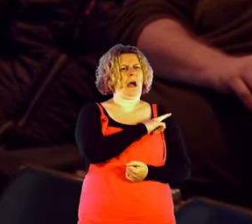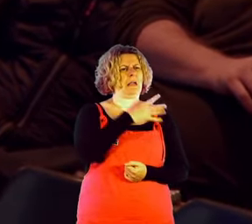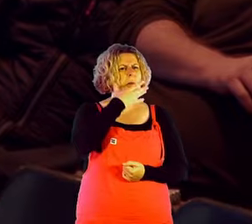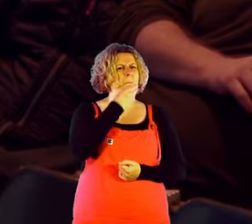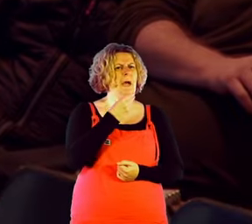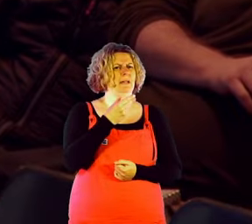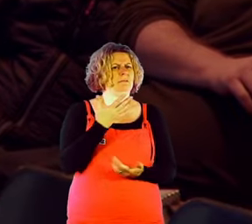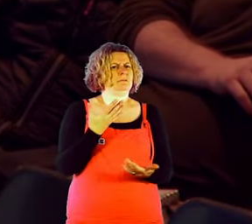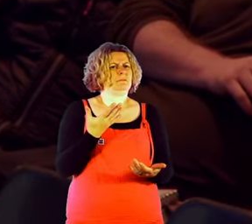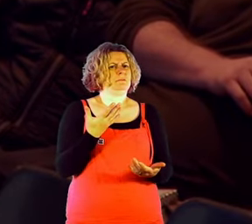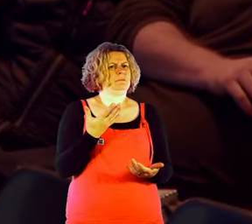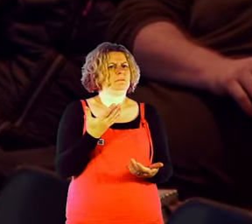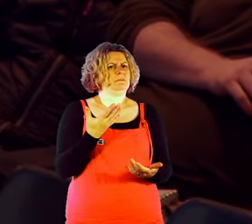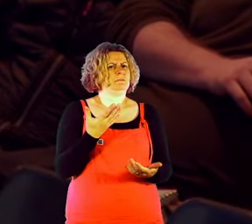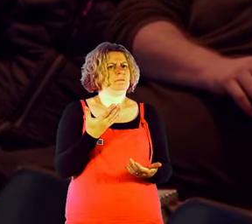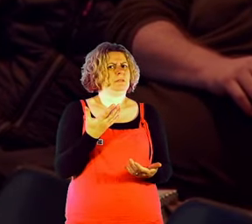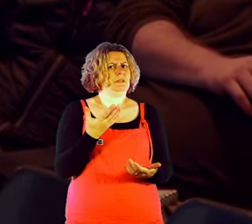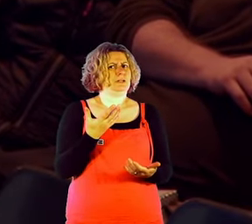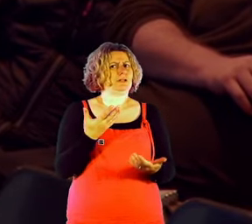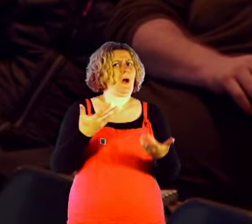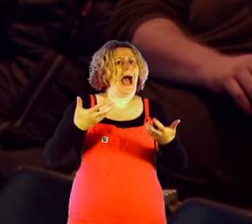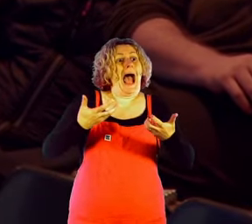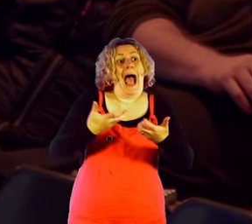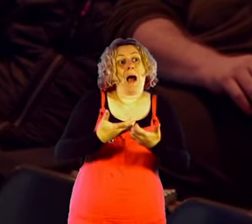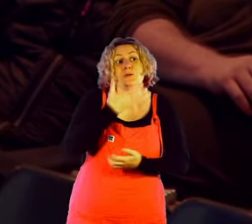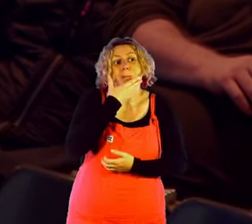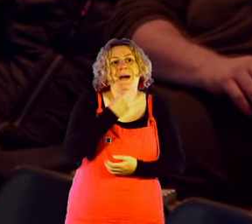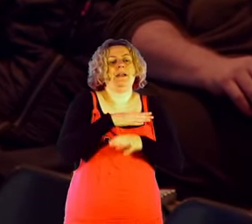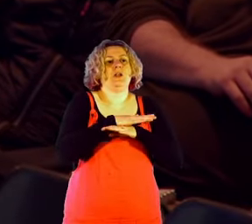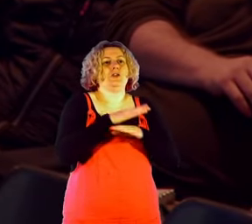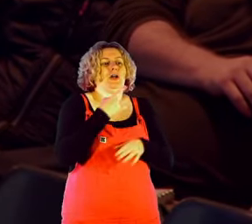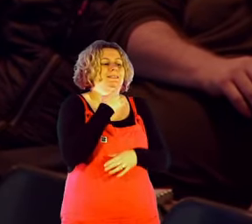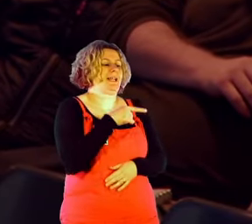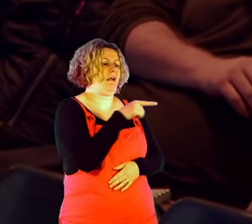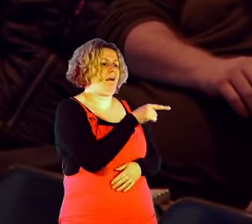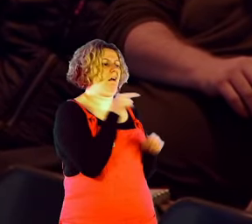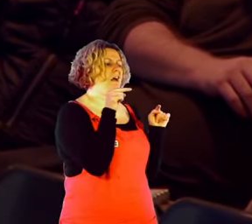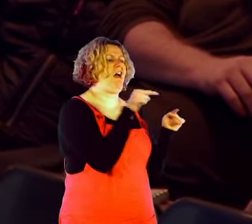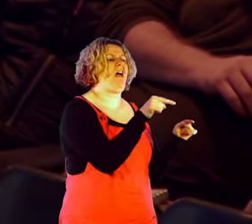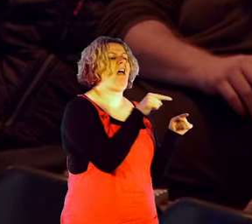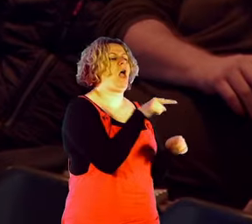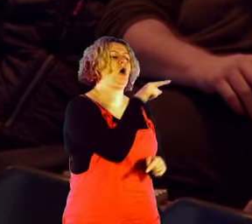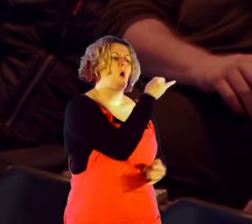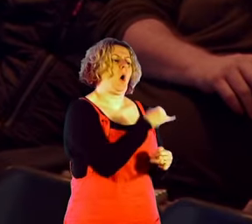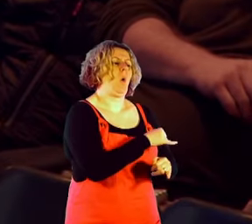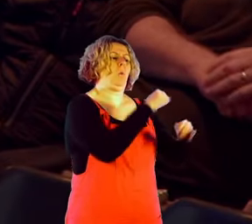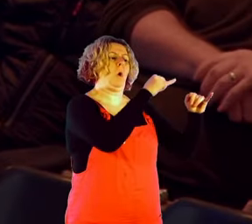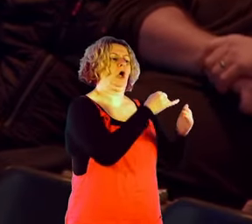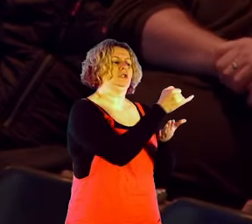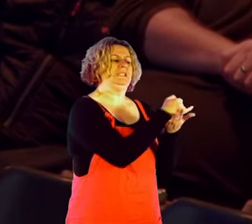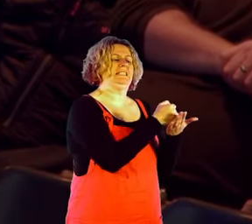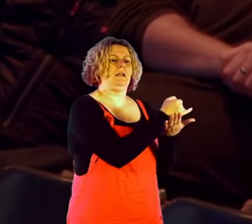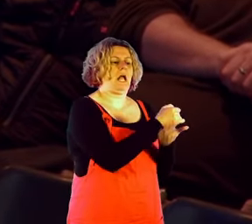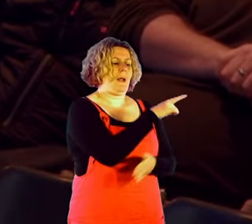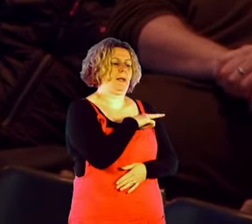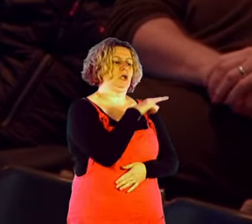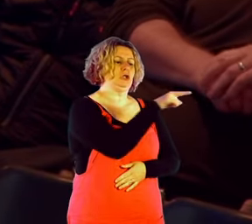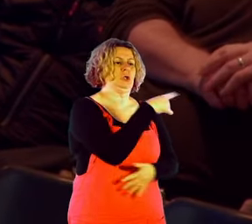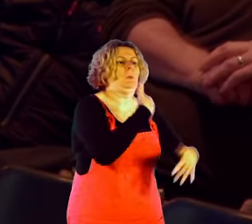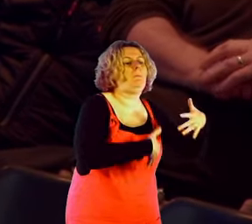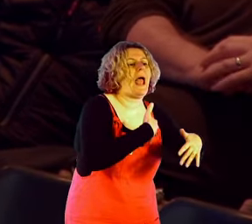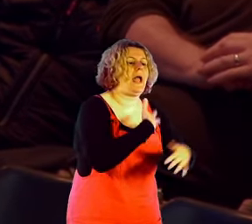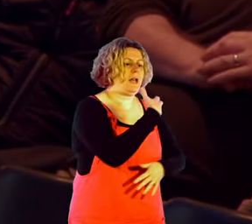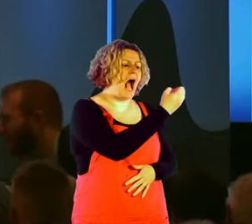how can we not blame women more, and how can we not feel that women suffer more? Yeah, thank